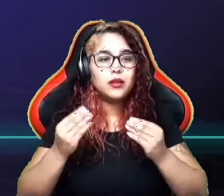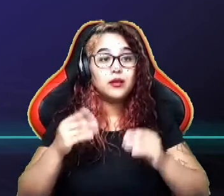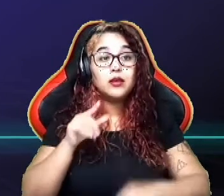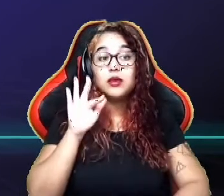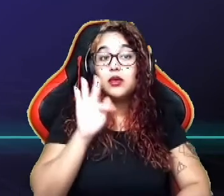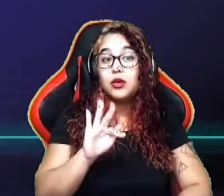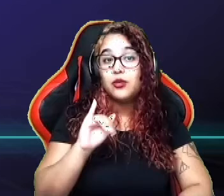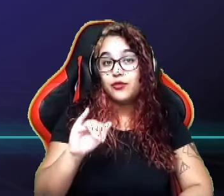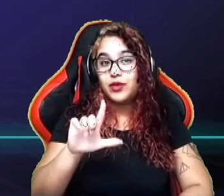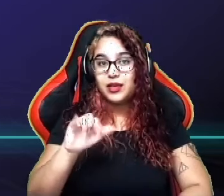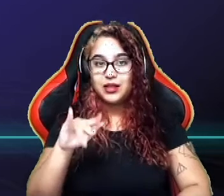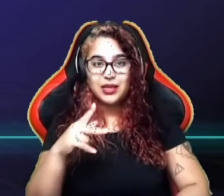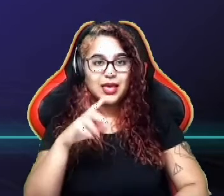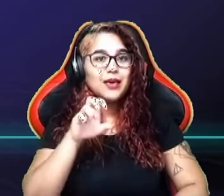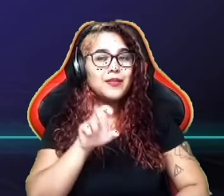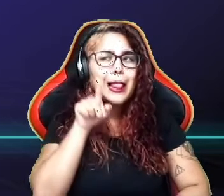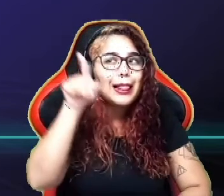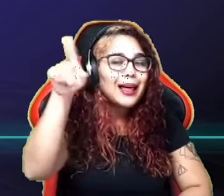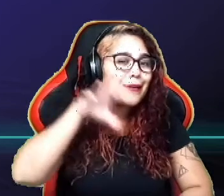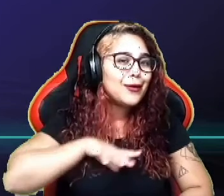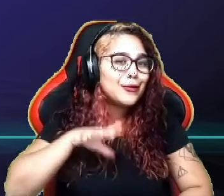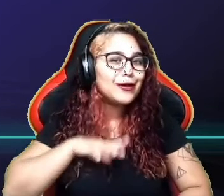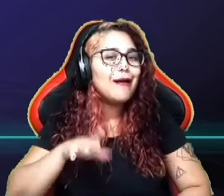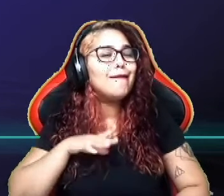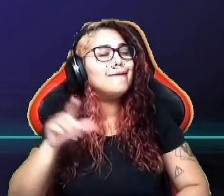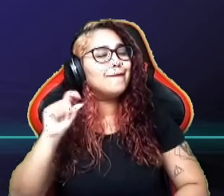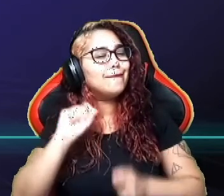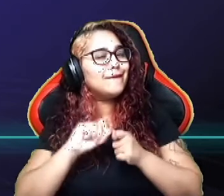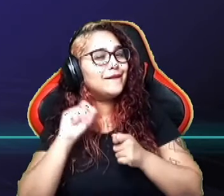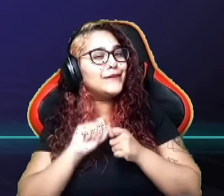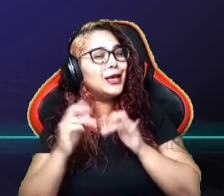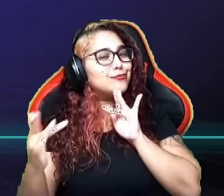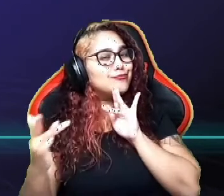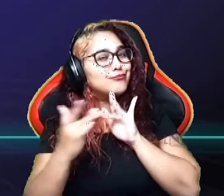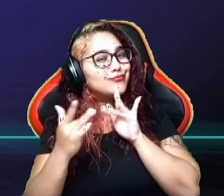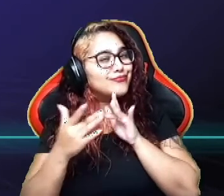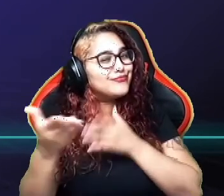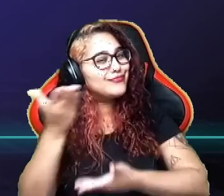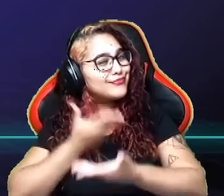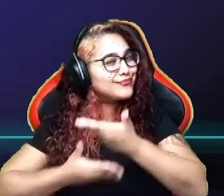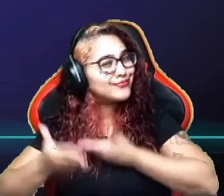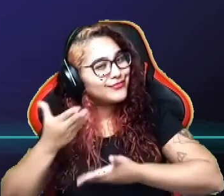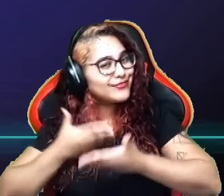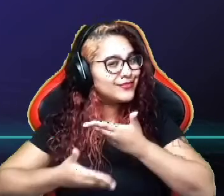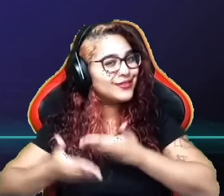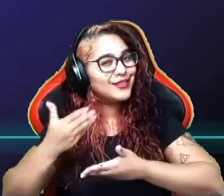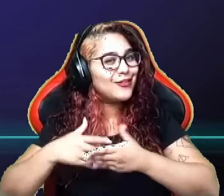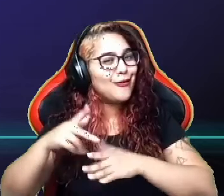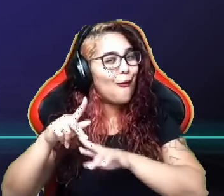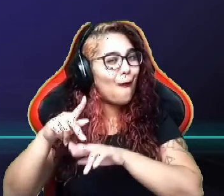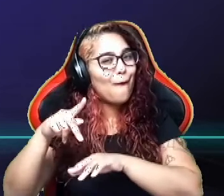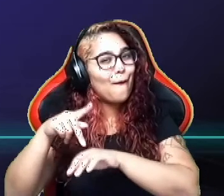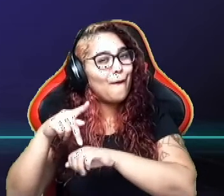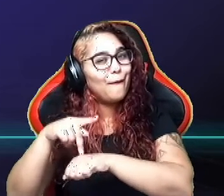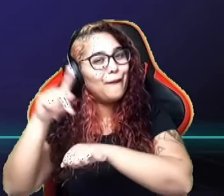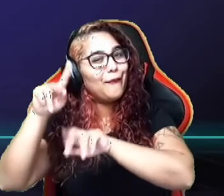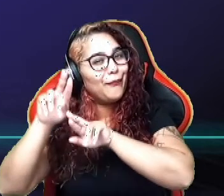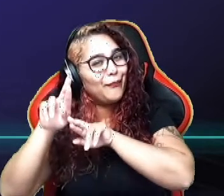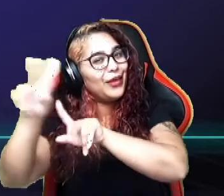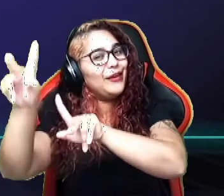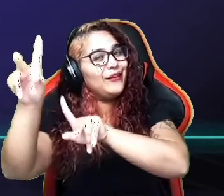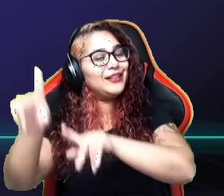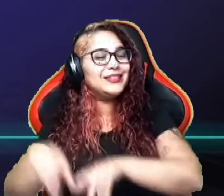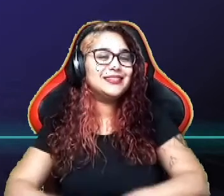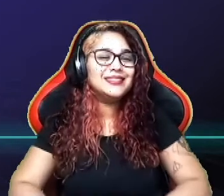And Felipe in Portugal is our attaché for the other side of the